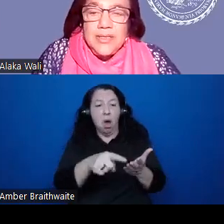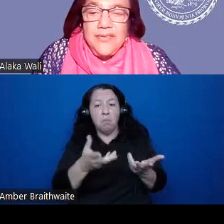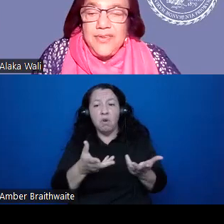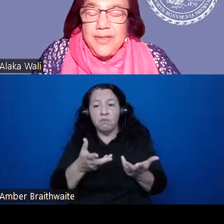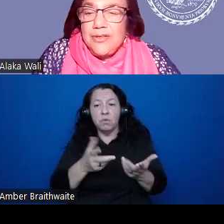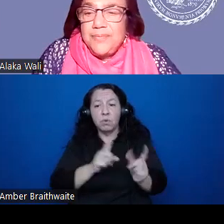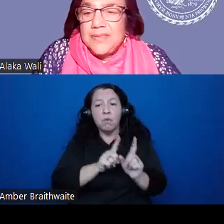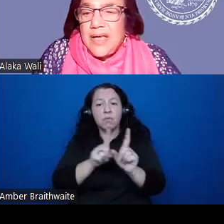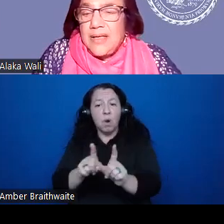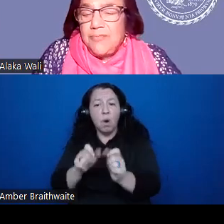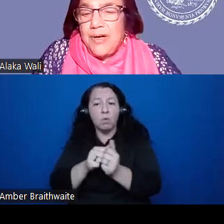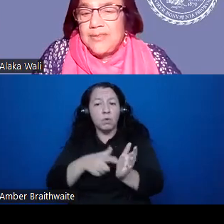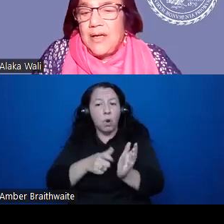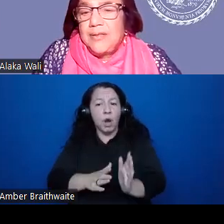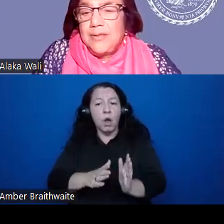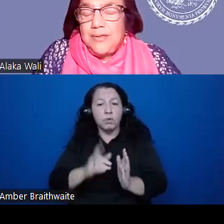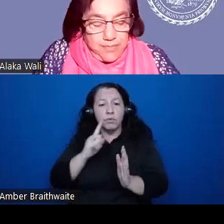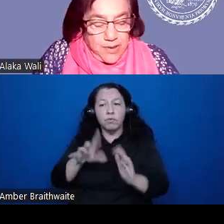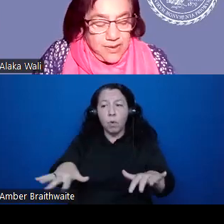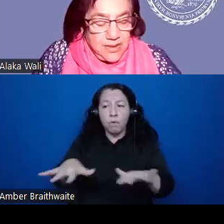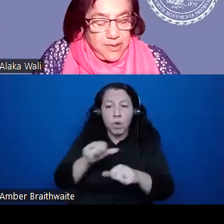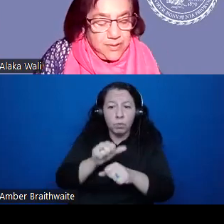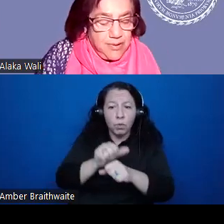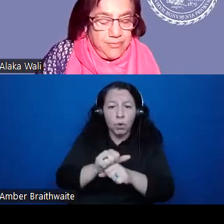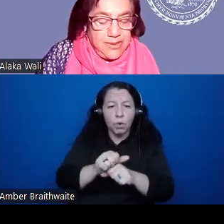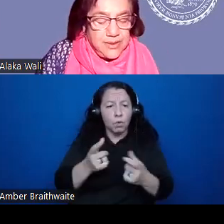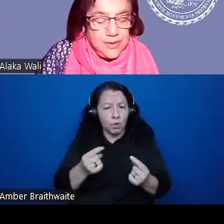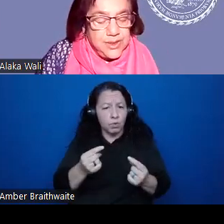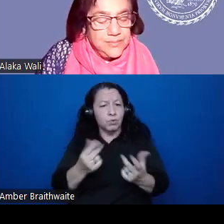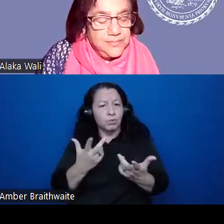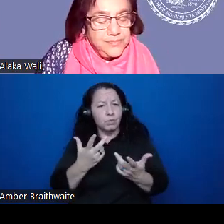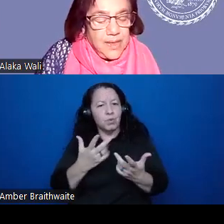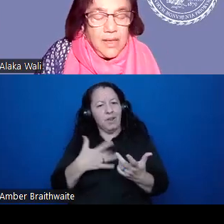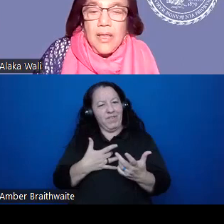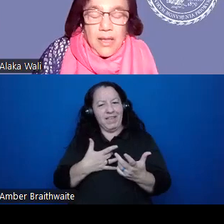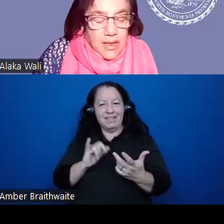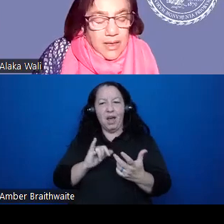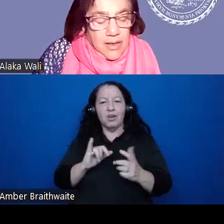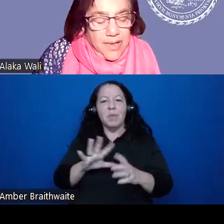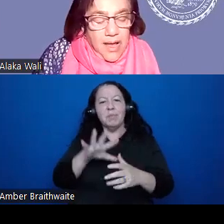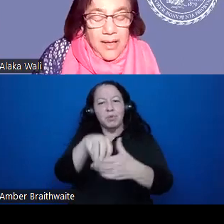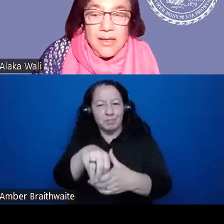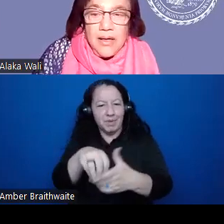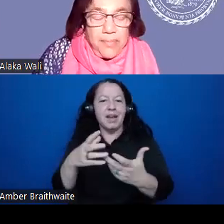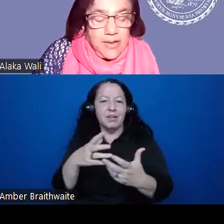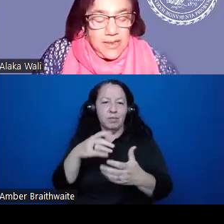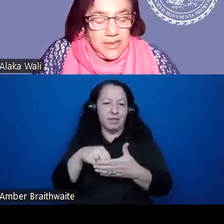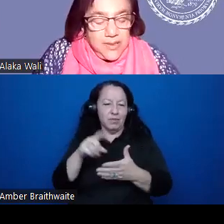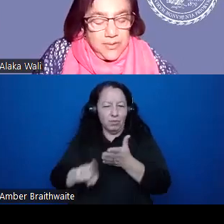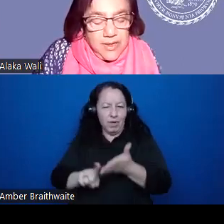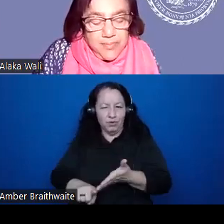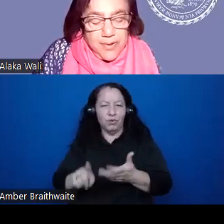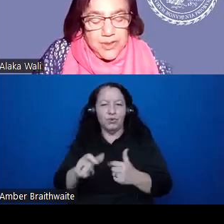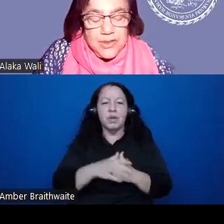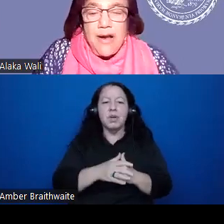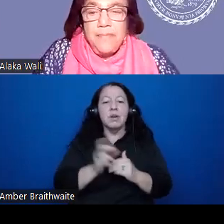archaeologists on field trips, that what it's like to do participatory research. In applying a